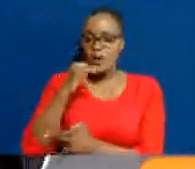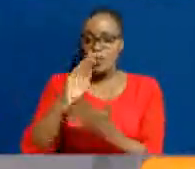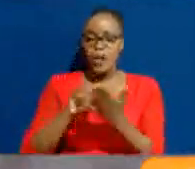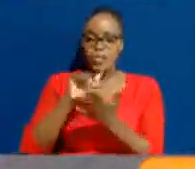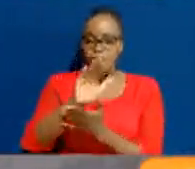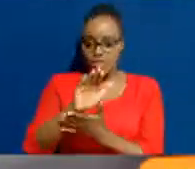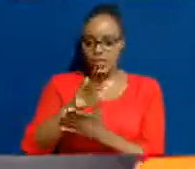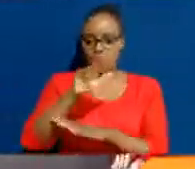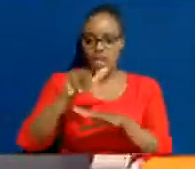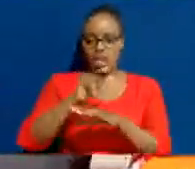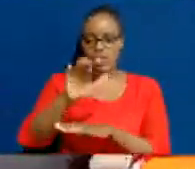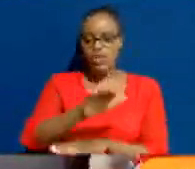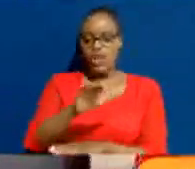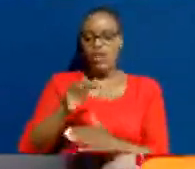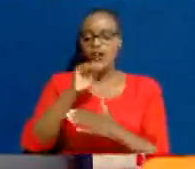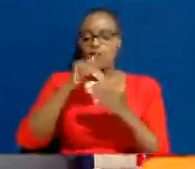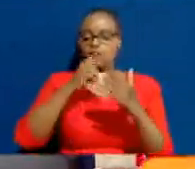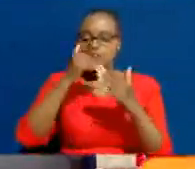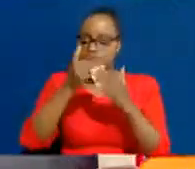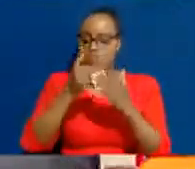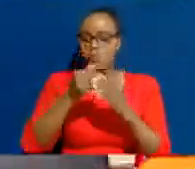to the House. The House has until 3rd of